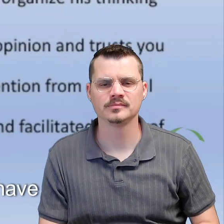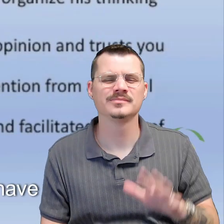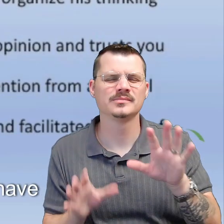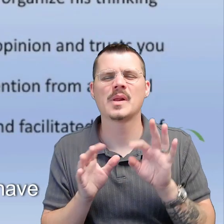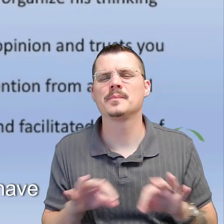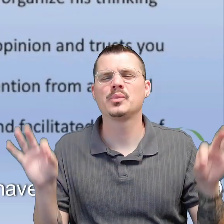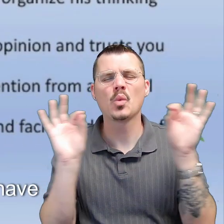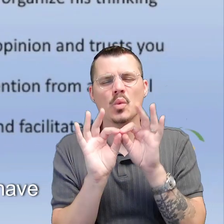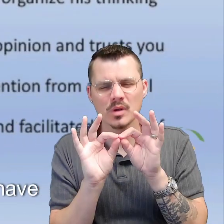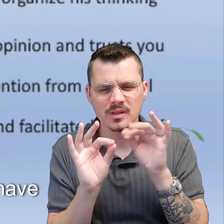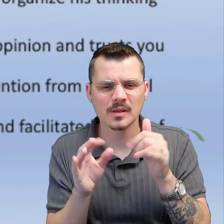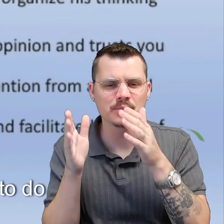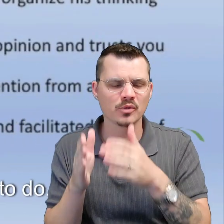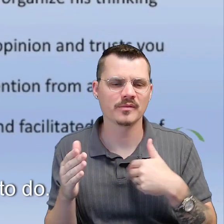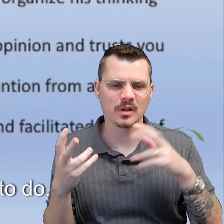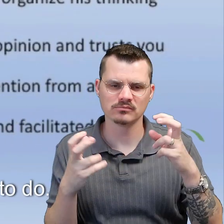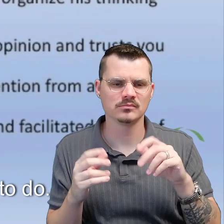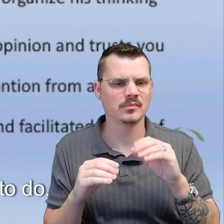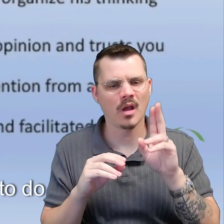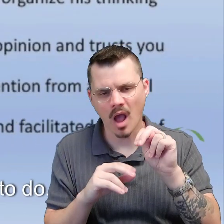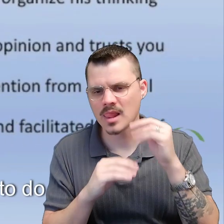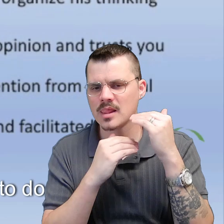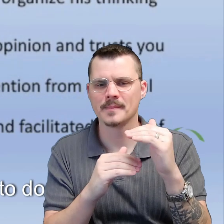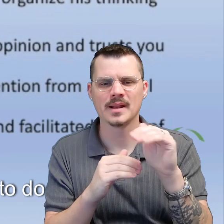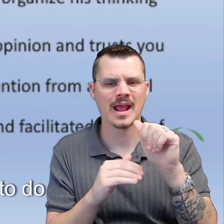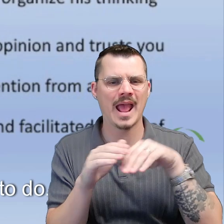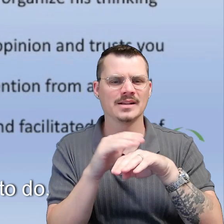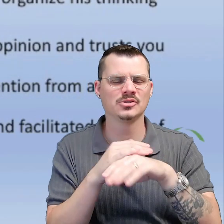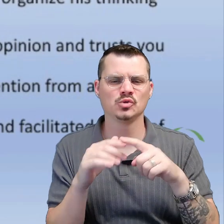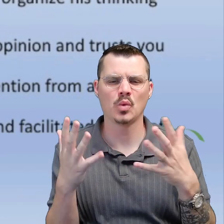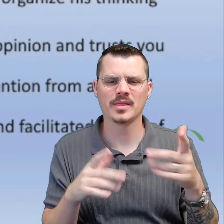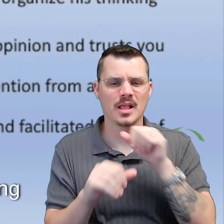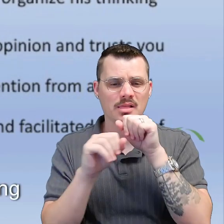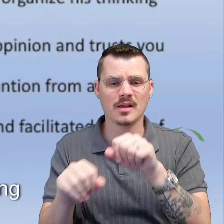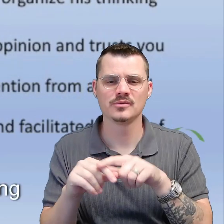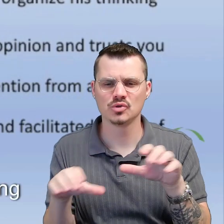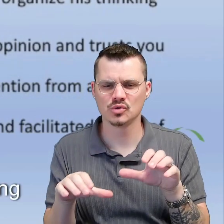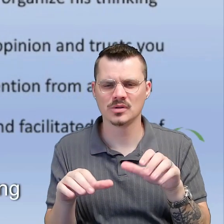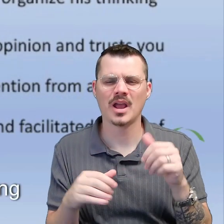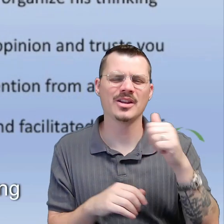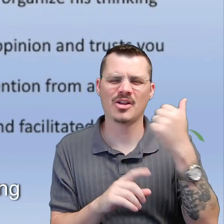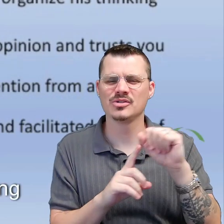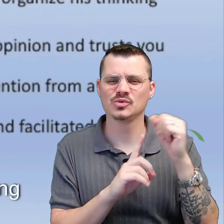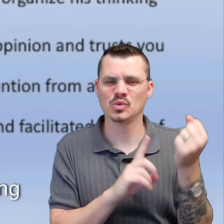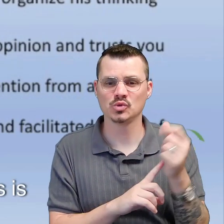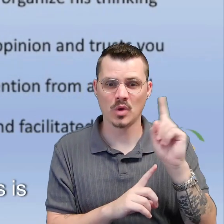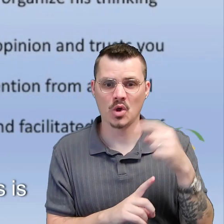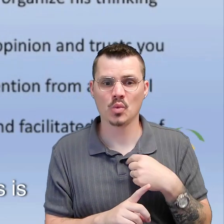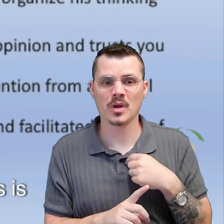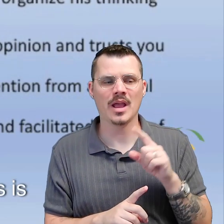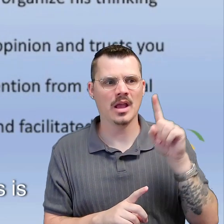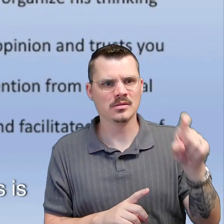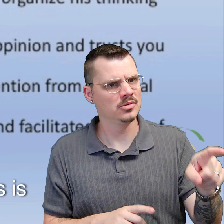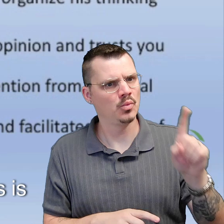Also, really important that the person have unlimited access to anything they love to do. Again, another situation where asking people